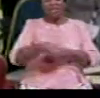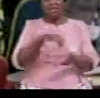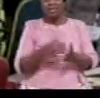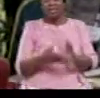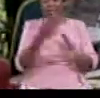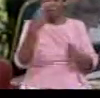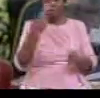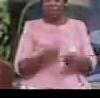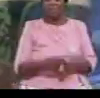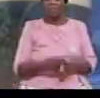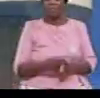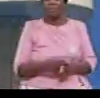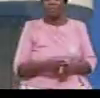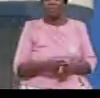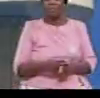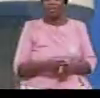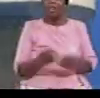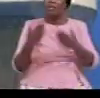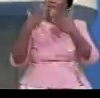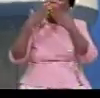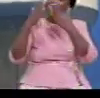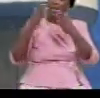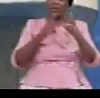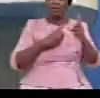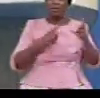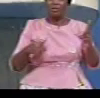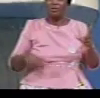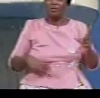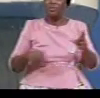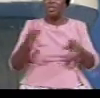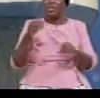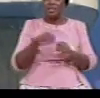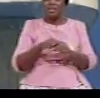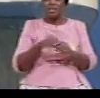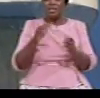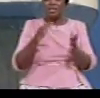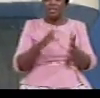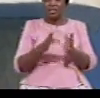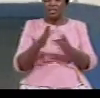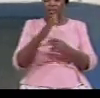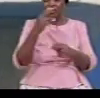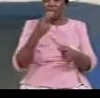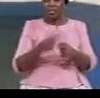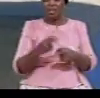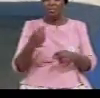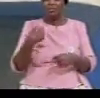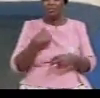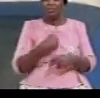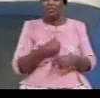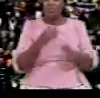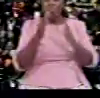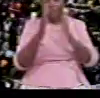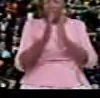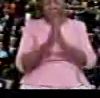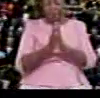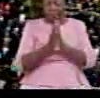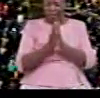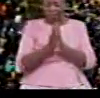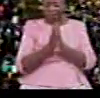name. Thank you, Lord. In Jesus' name, we pray.